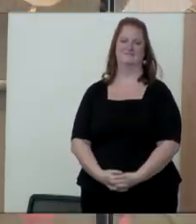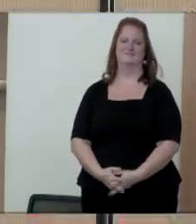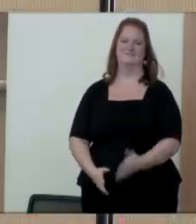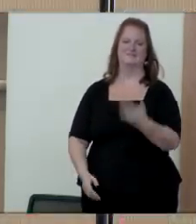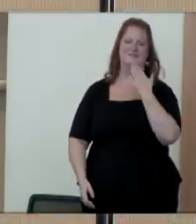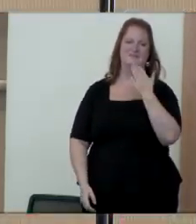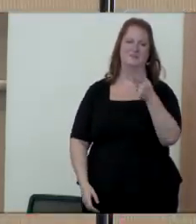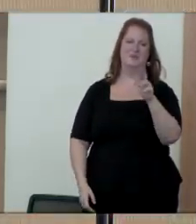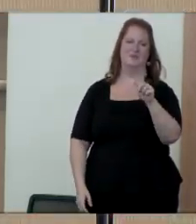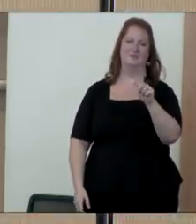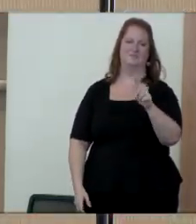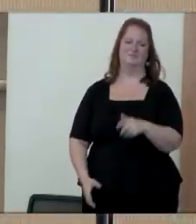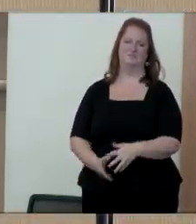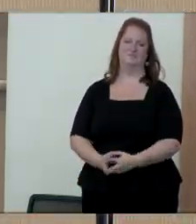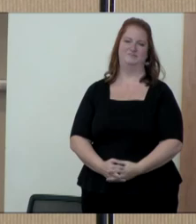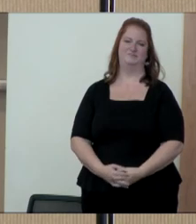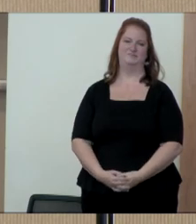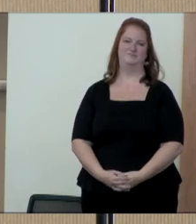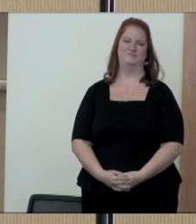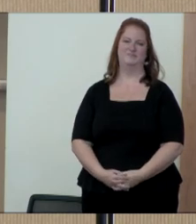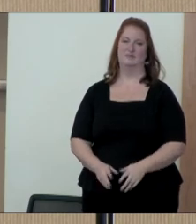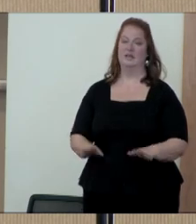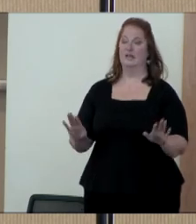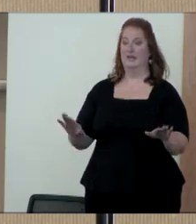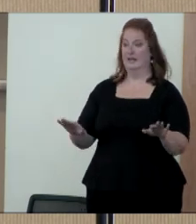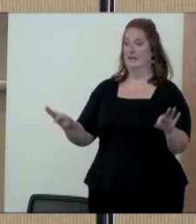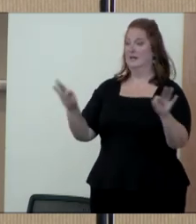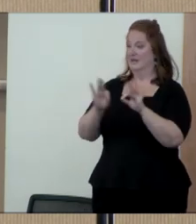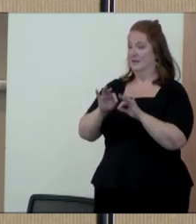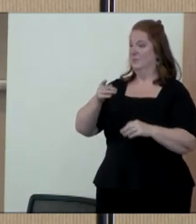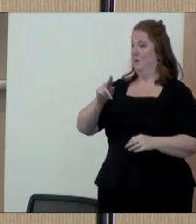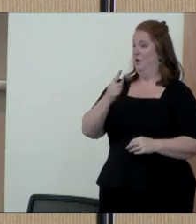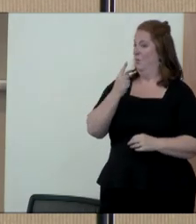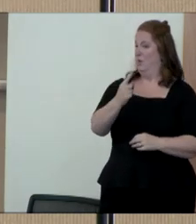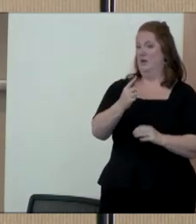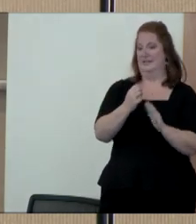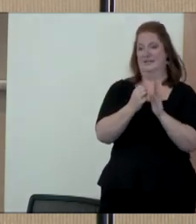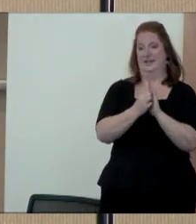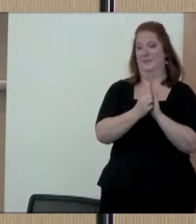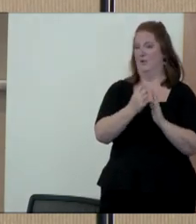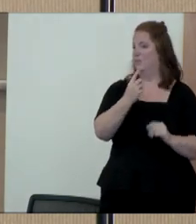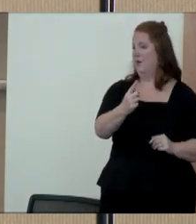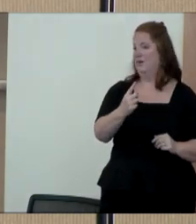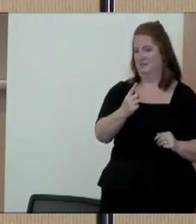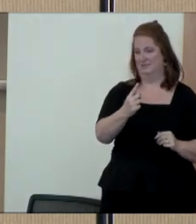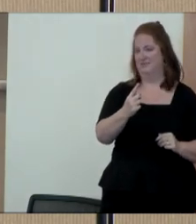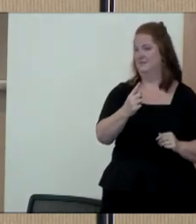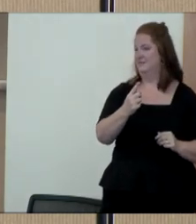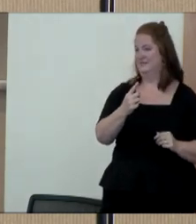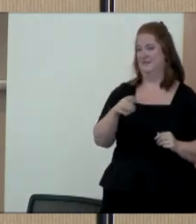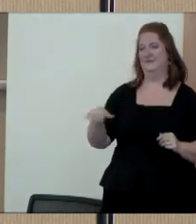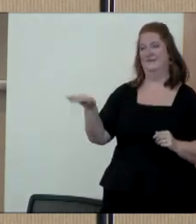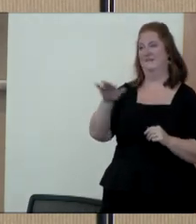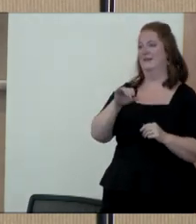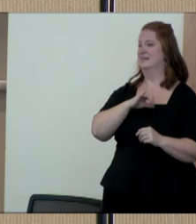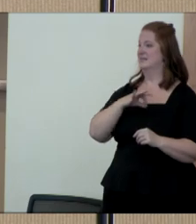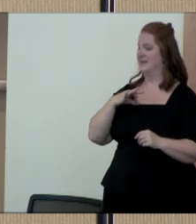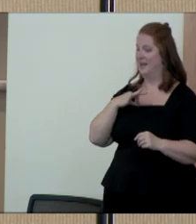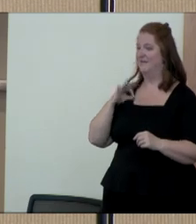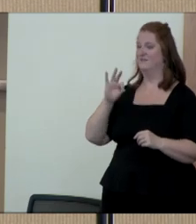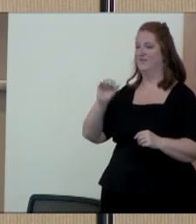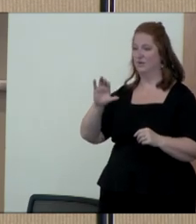Thanks, Paul. So you need to know, Paul is really just one example of the commitments of our faculty and staff to